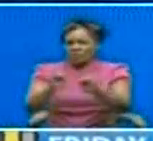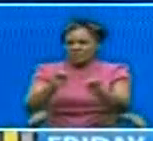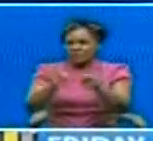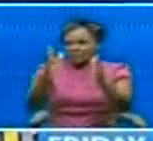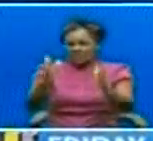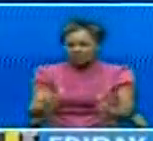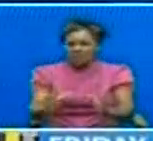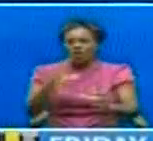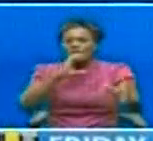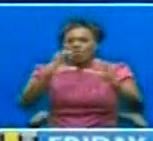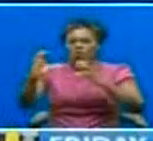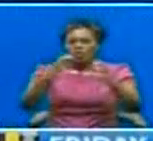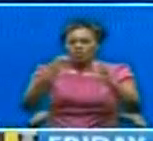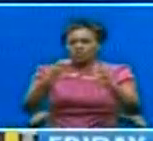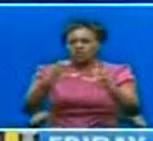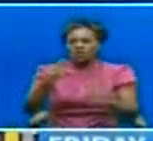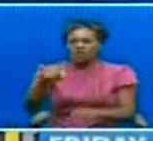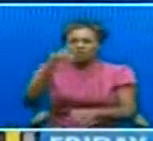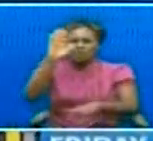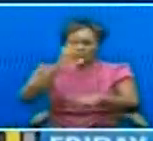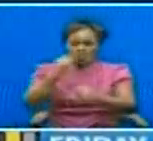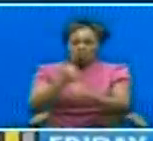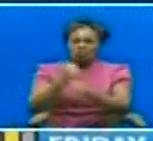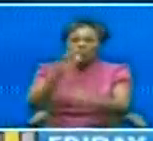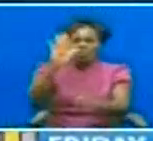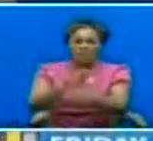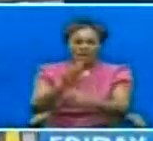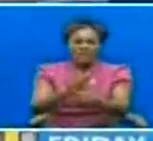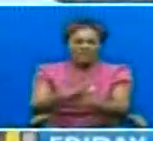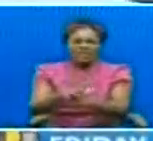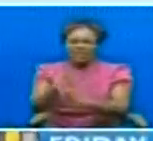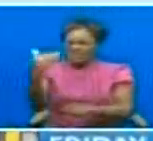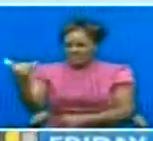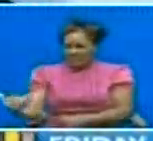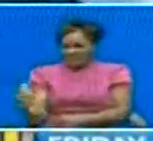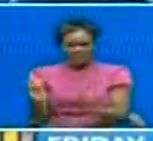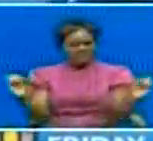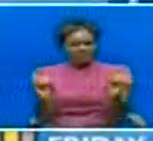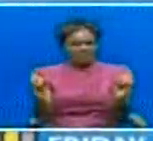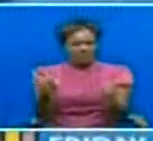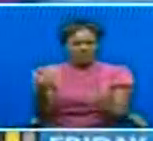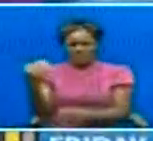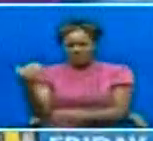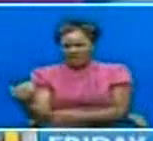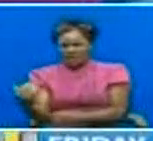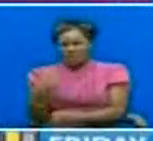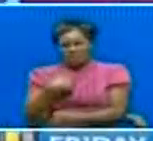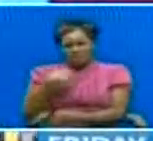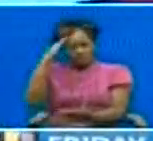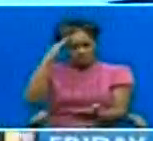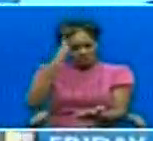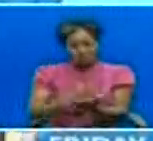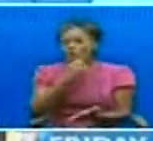Cynthia Nyamai Communications. So she has done quite a lot. I can't say she's very young. I was saying at a tender age, but I'm not sure about her